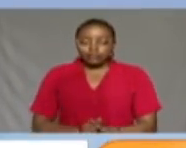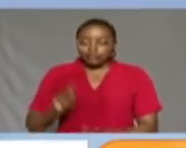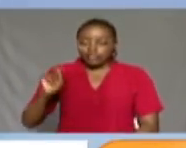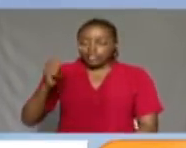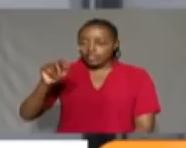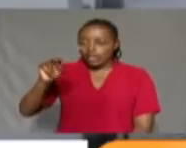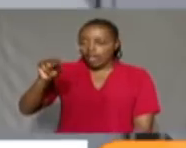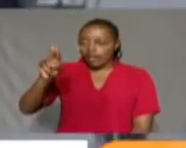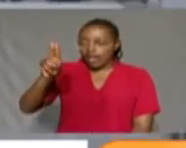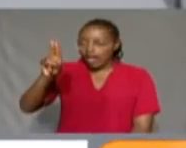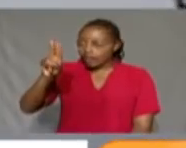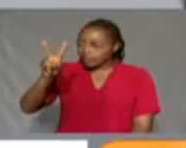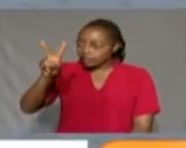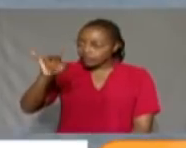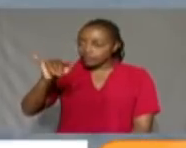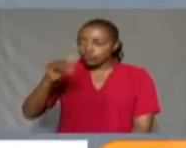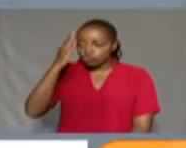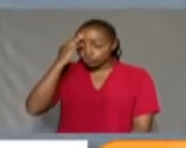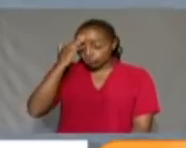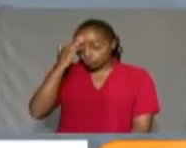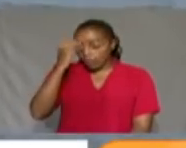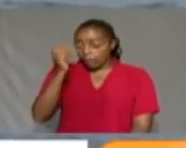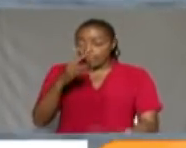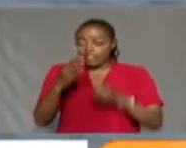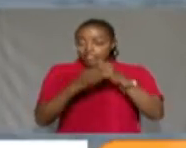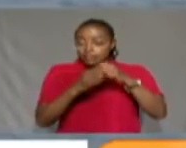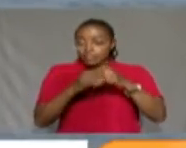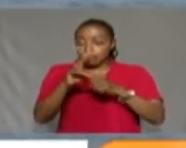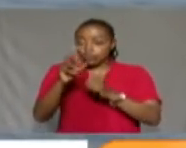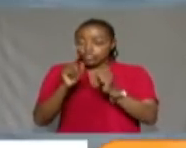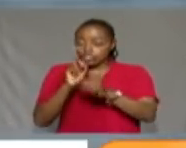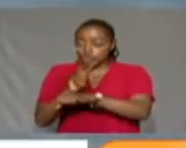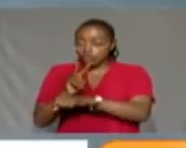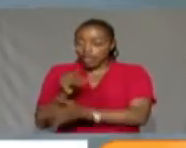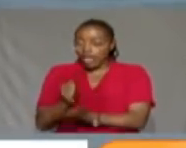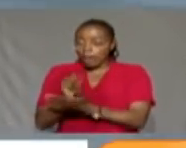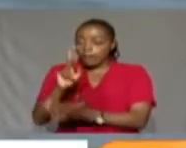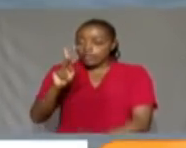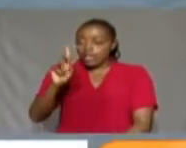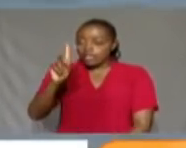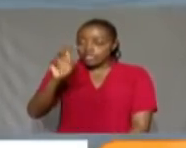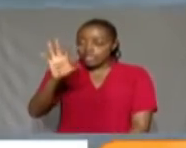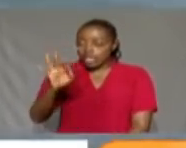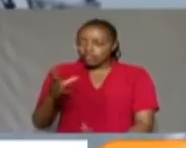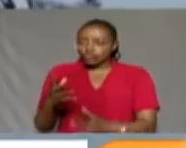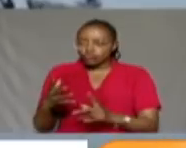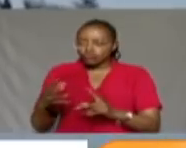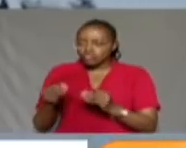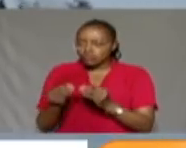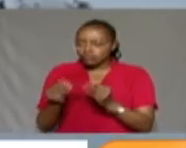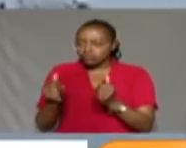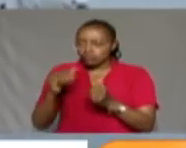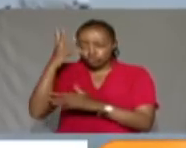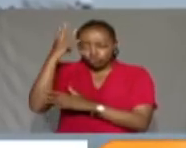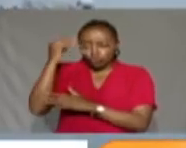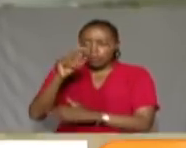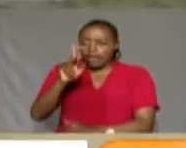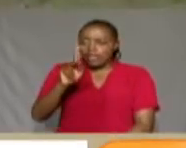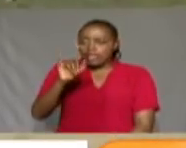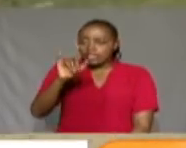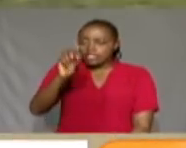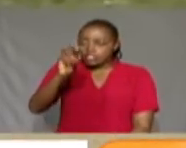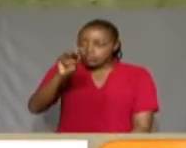Kenya Navy came into the limelight in September 2012 when they helped KDF ground troops to capture Somali's port of Kismayu